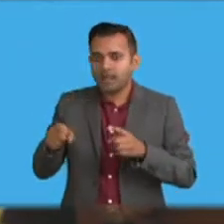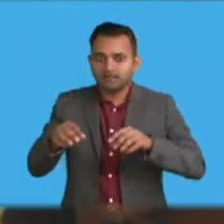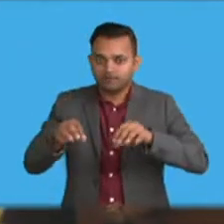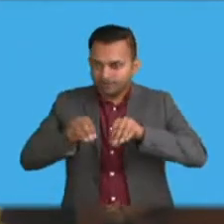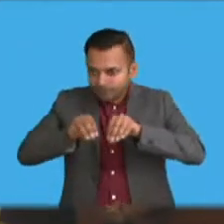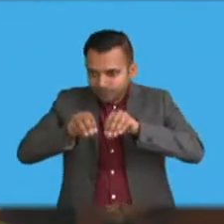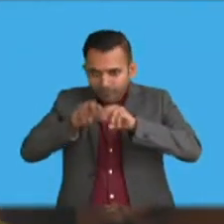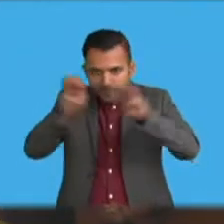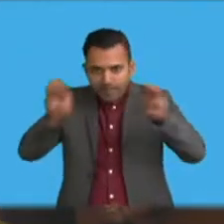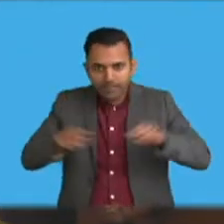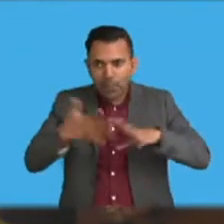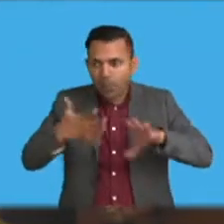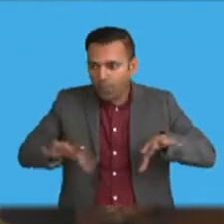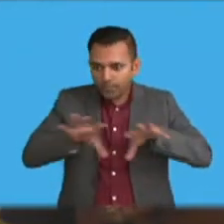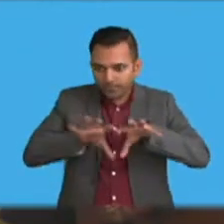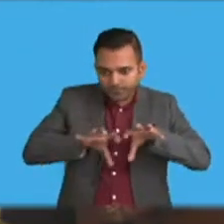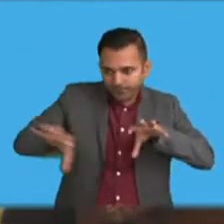of